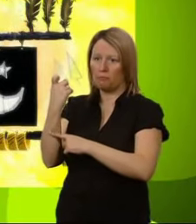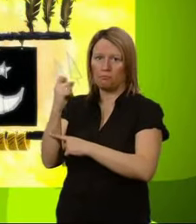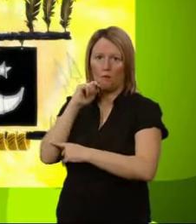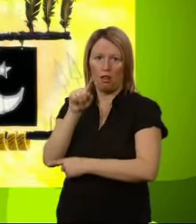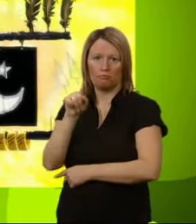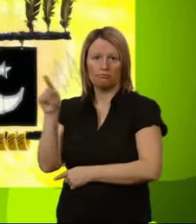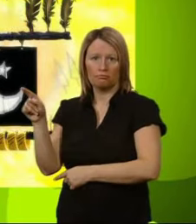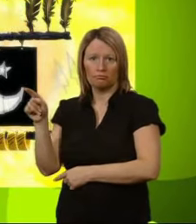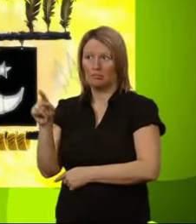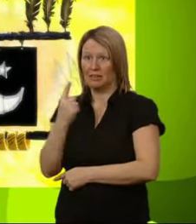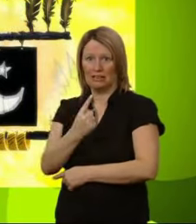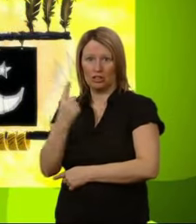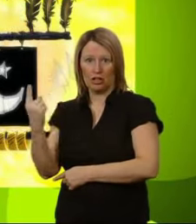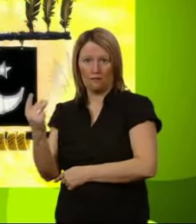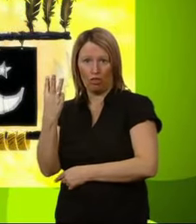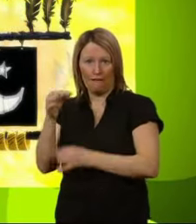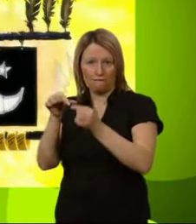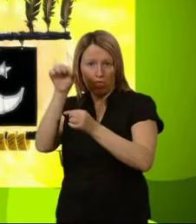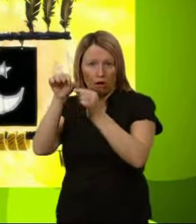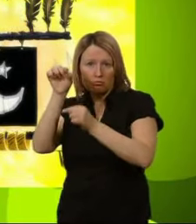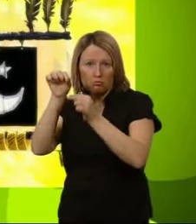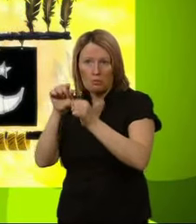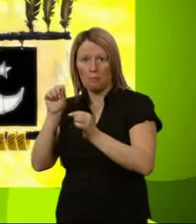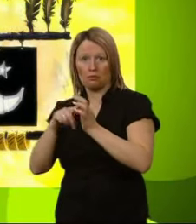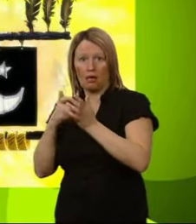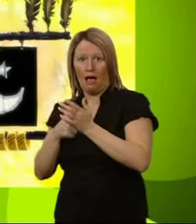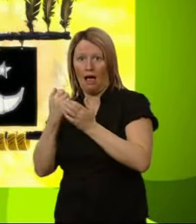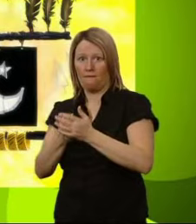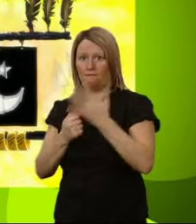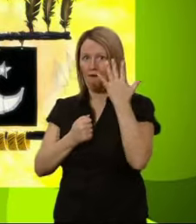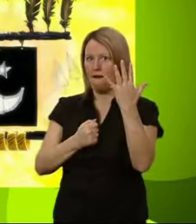3 feathers remaining, but Bertar has the advantage of 5 rings.